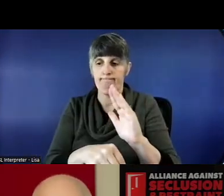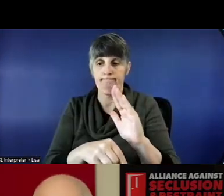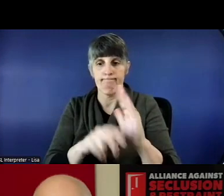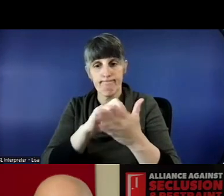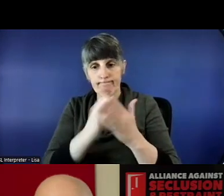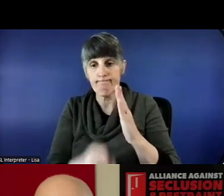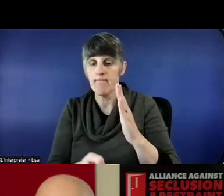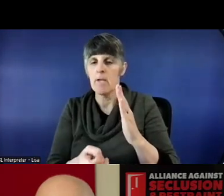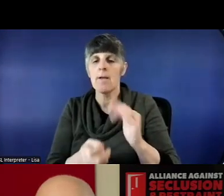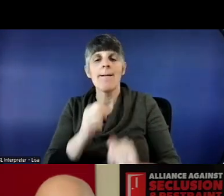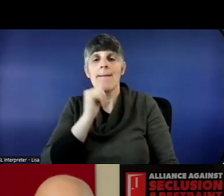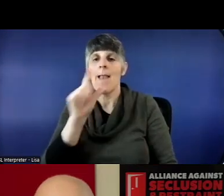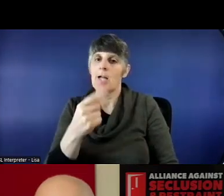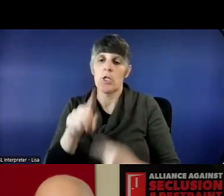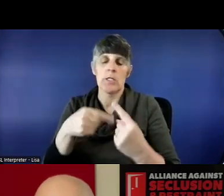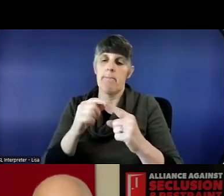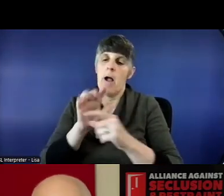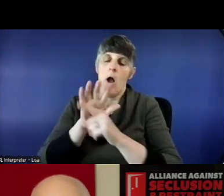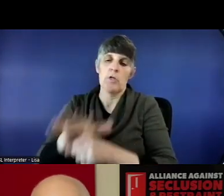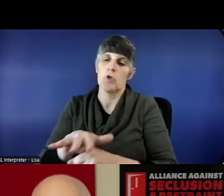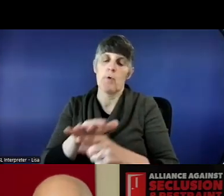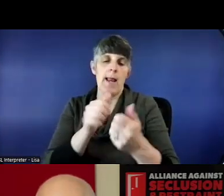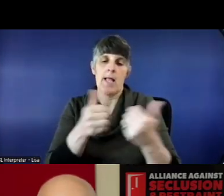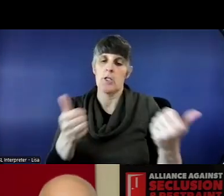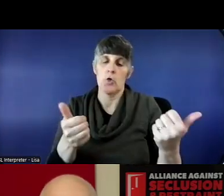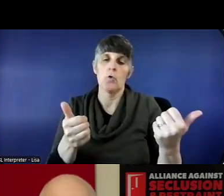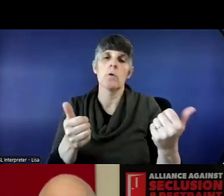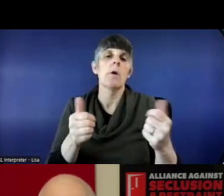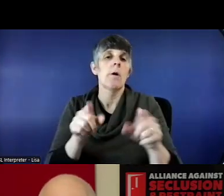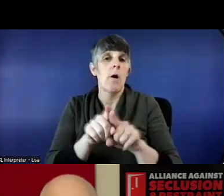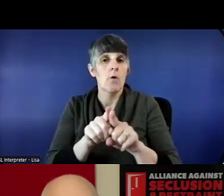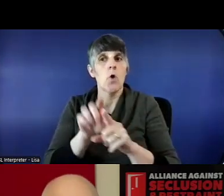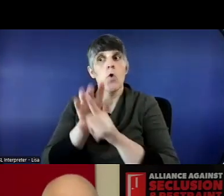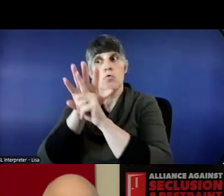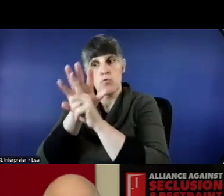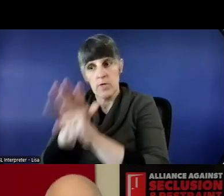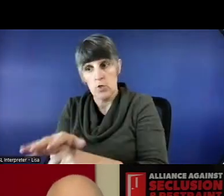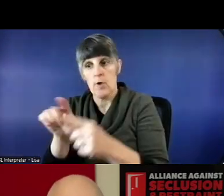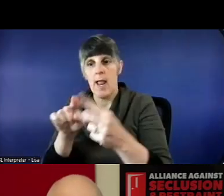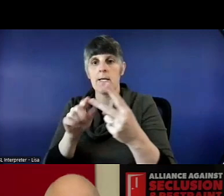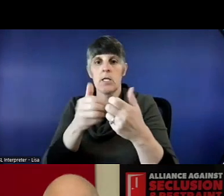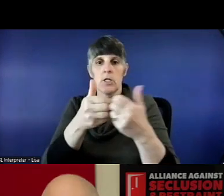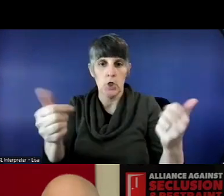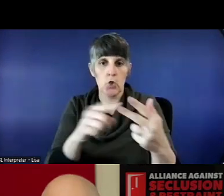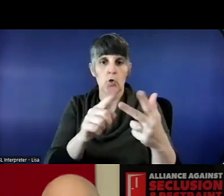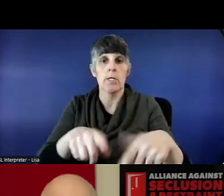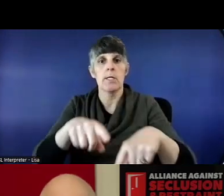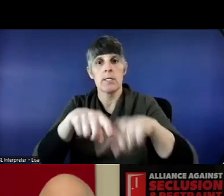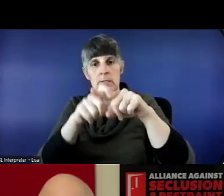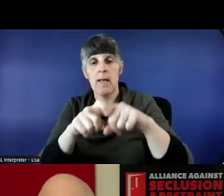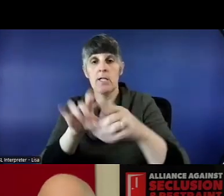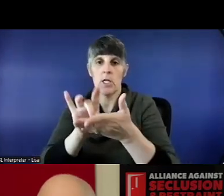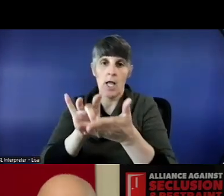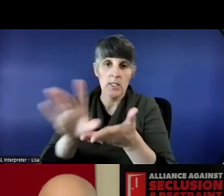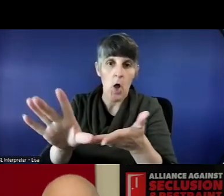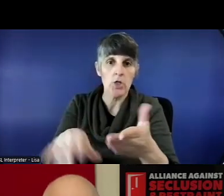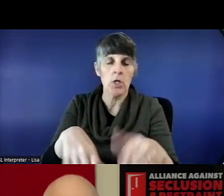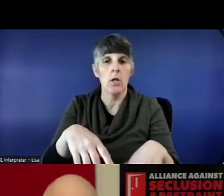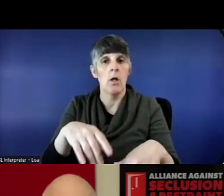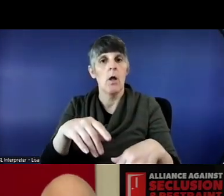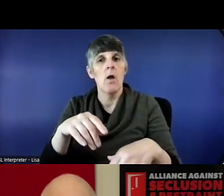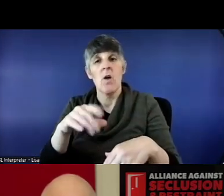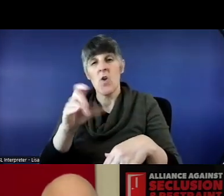of this. It wasn't just about restraint and seclusion, but it was restraint, seclusion, suspension, expulsion, corporal